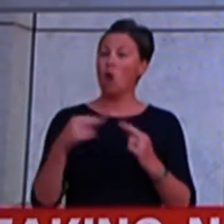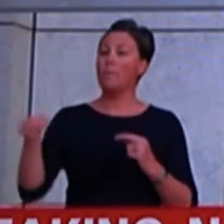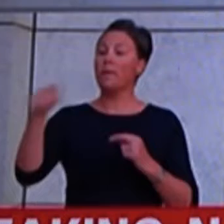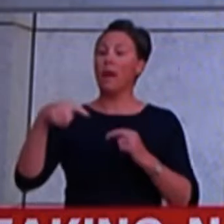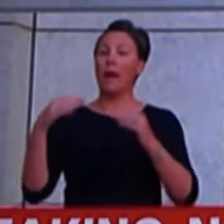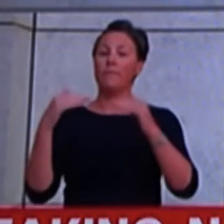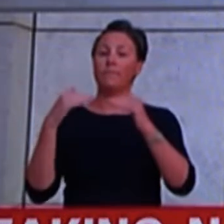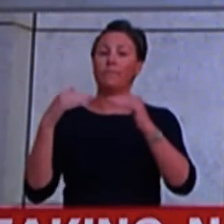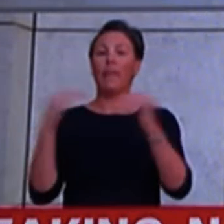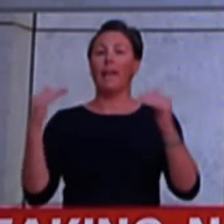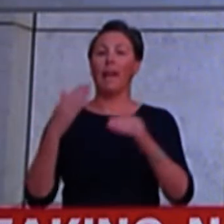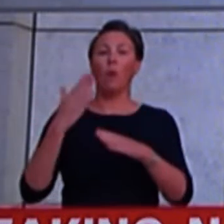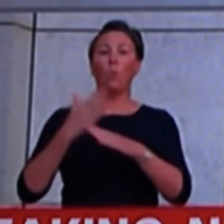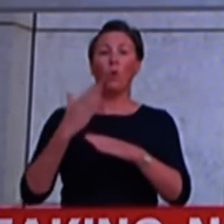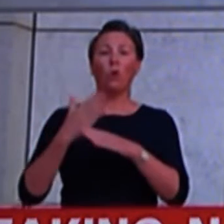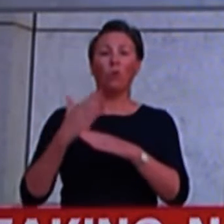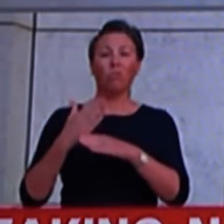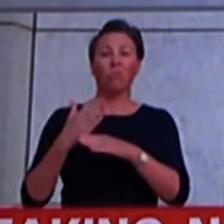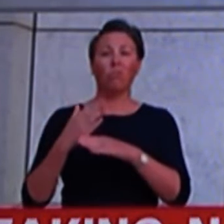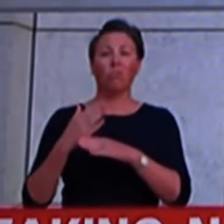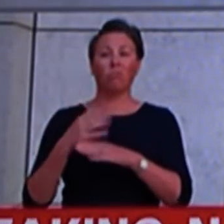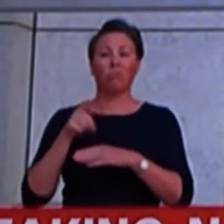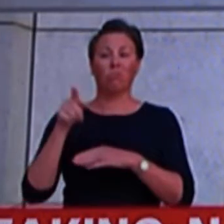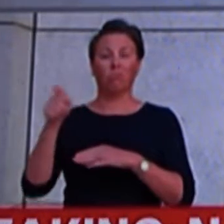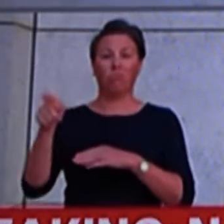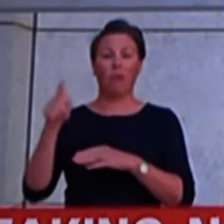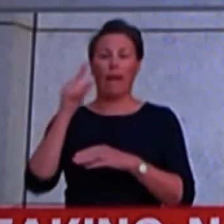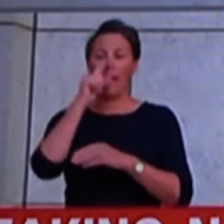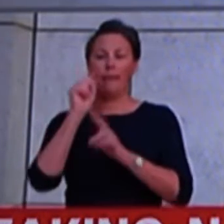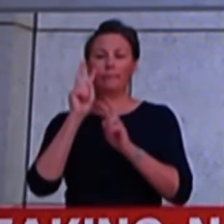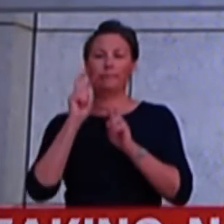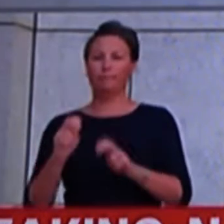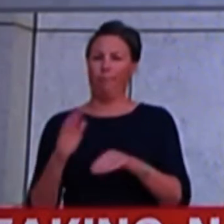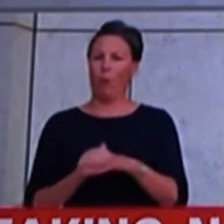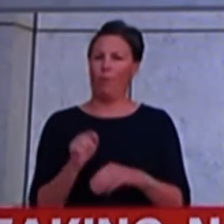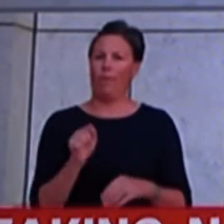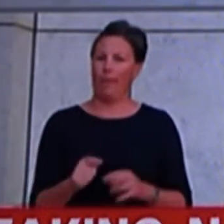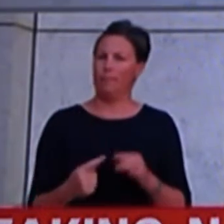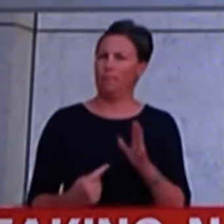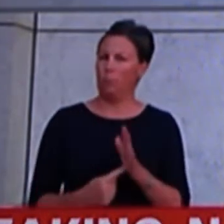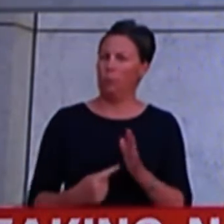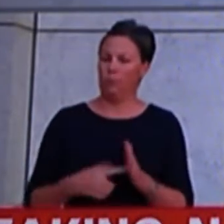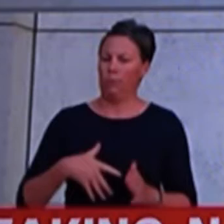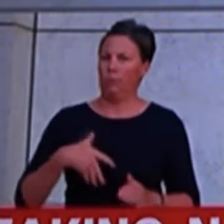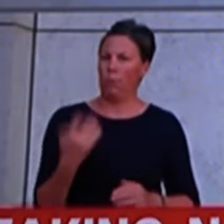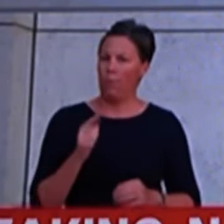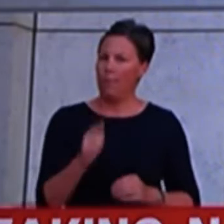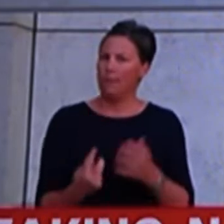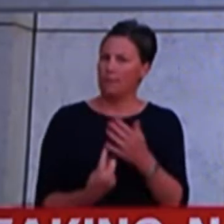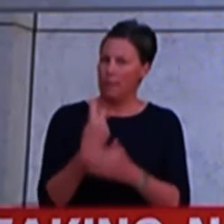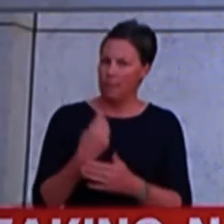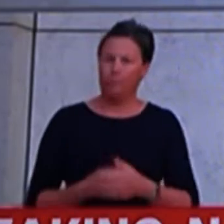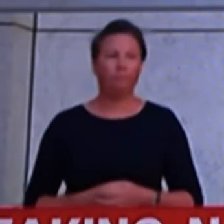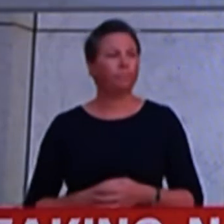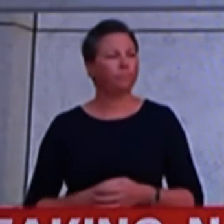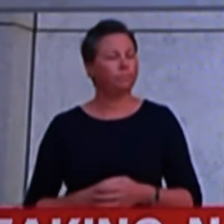Ombudsman and others, and to ensure that we can take action on those cases where they're presented. I think that's important. On the second issue,